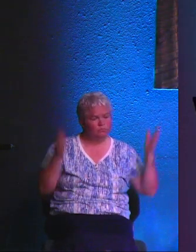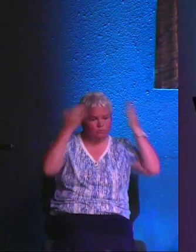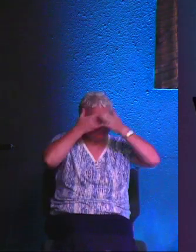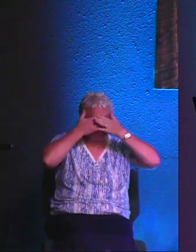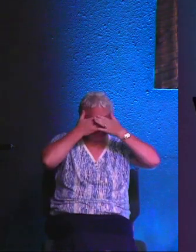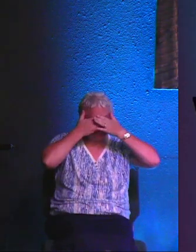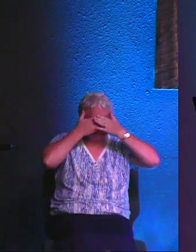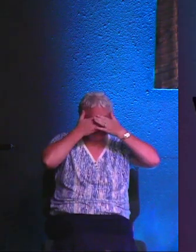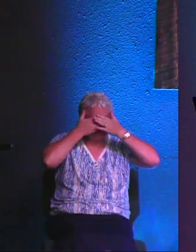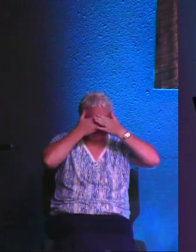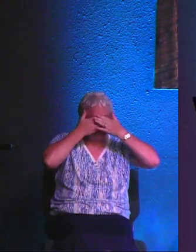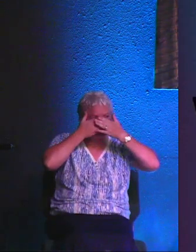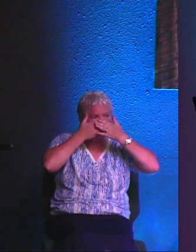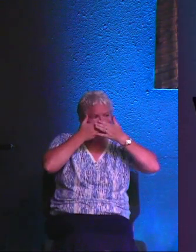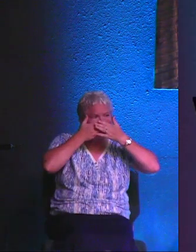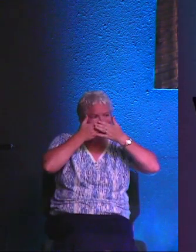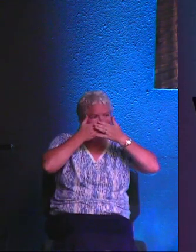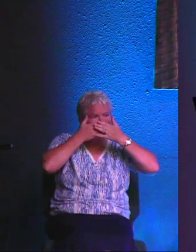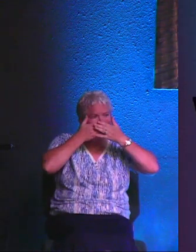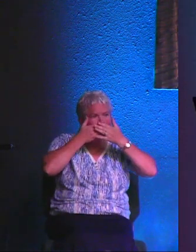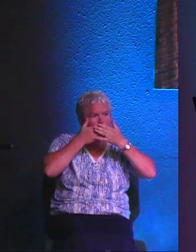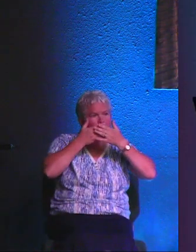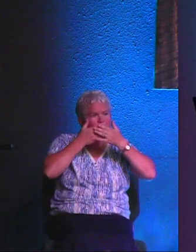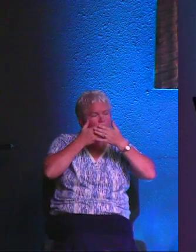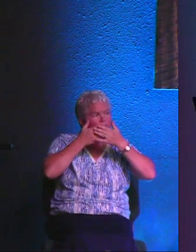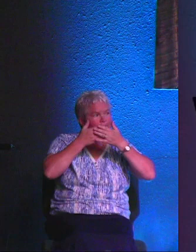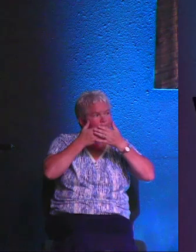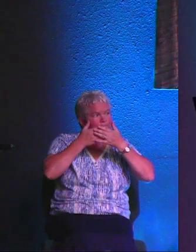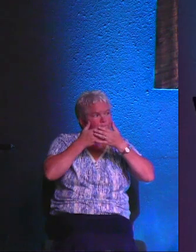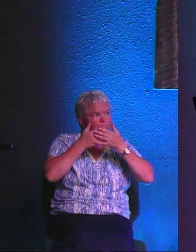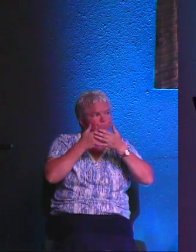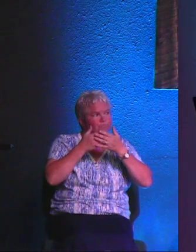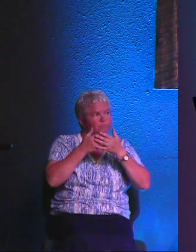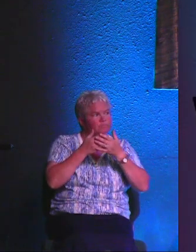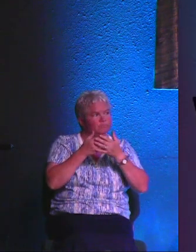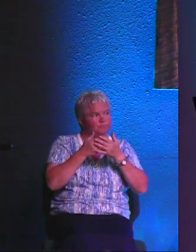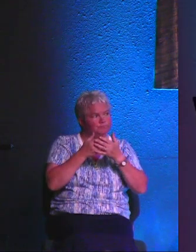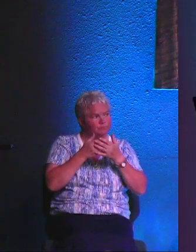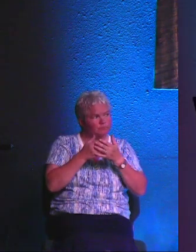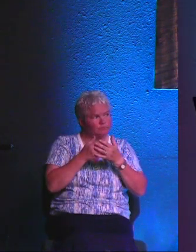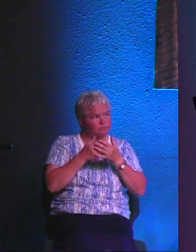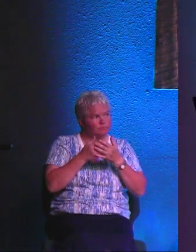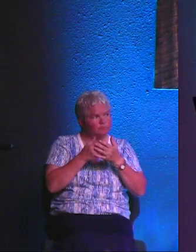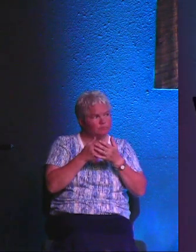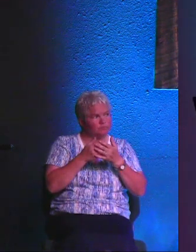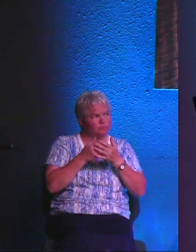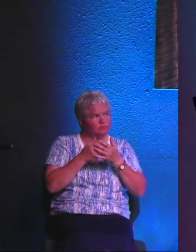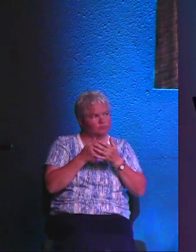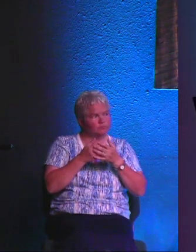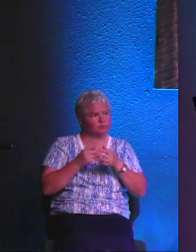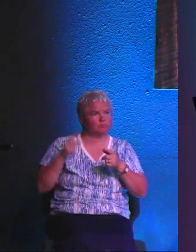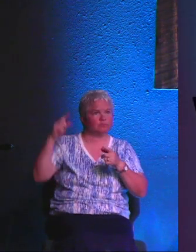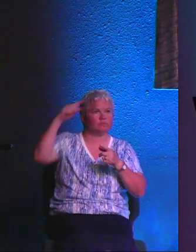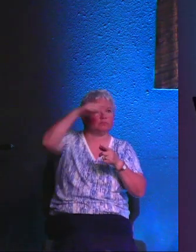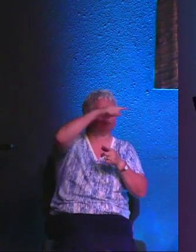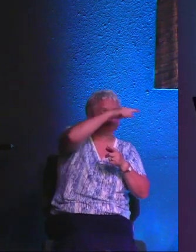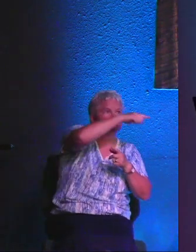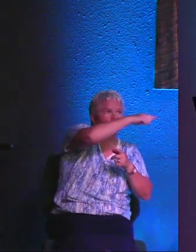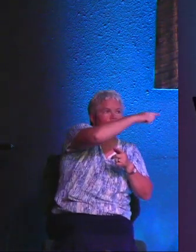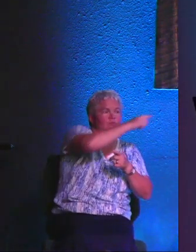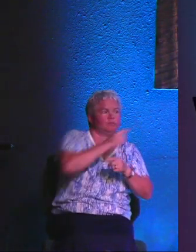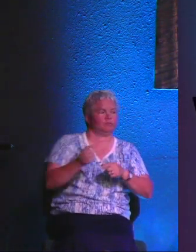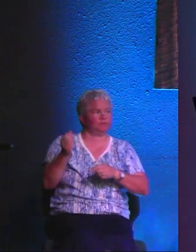in the darkness, or that stalks at night, nor the arrows that fly at